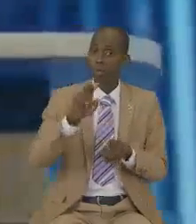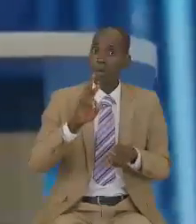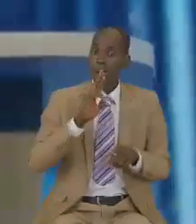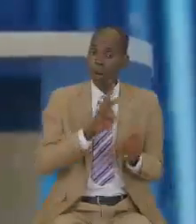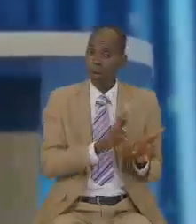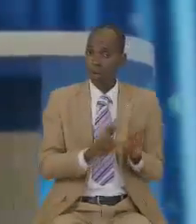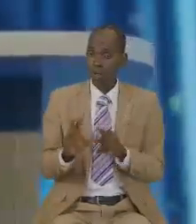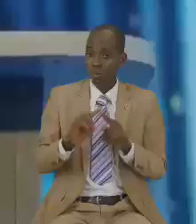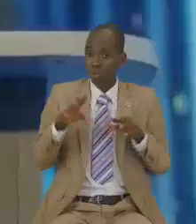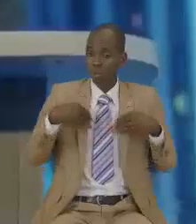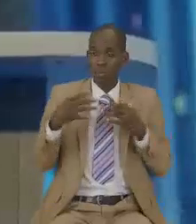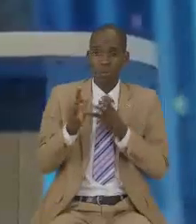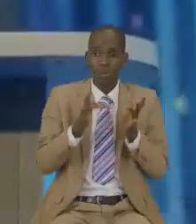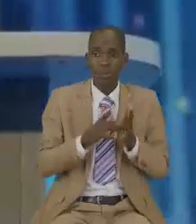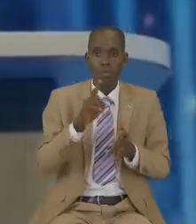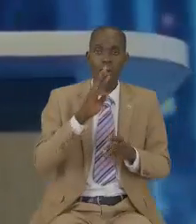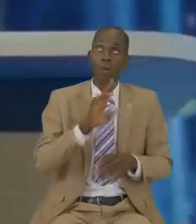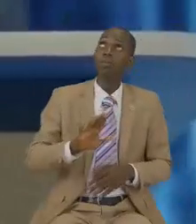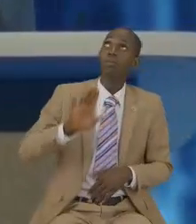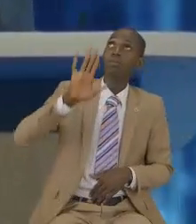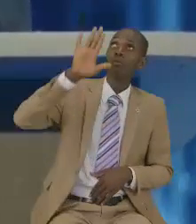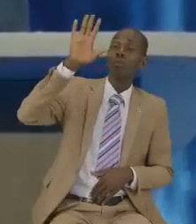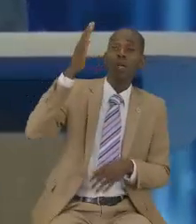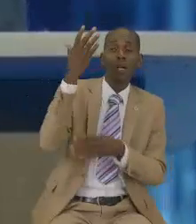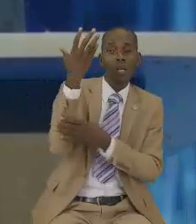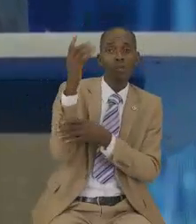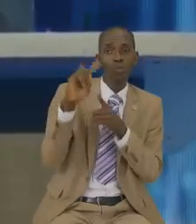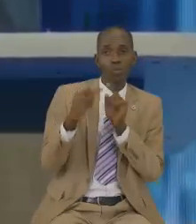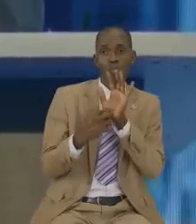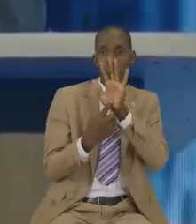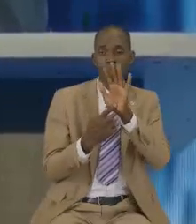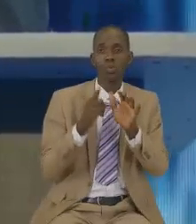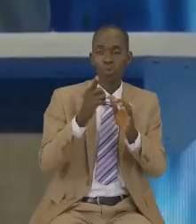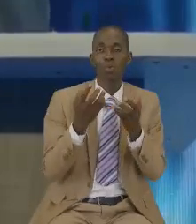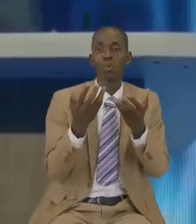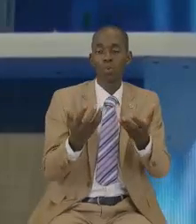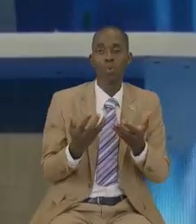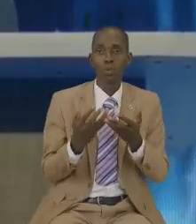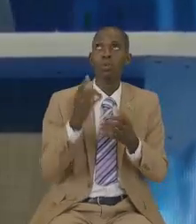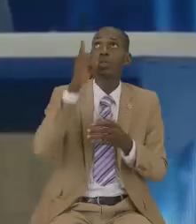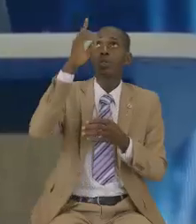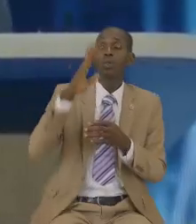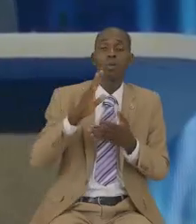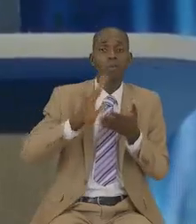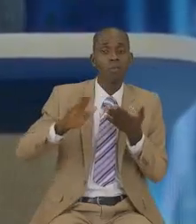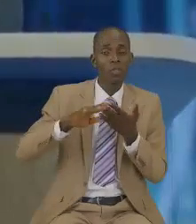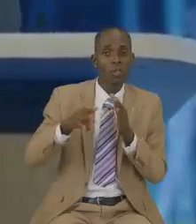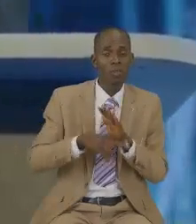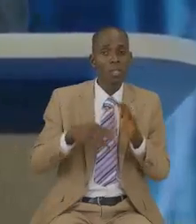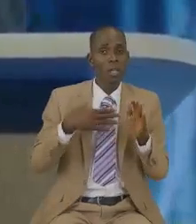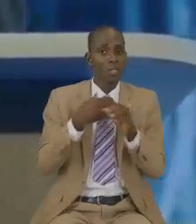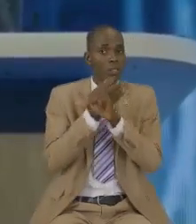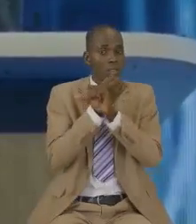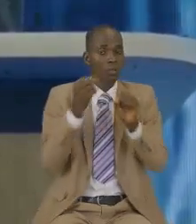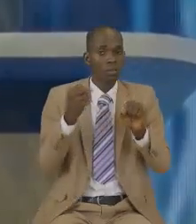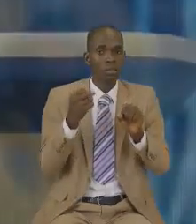stand up. You're raising up your hand for that freedom, for that forgiveness, and for that salvation. Wherever you